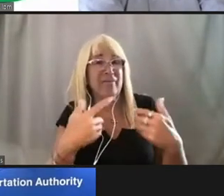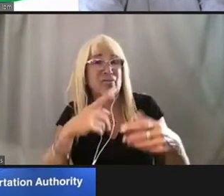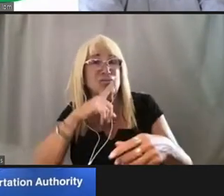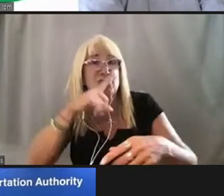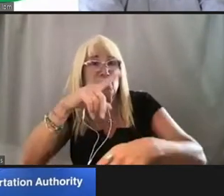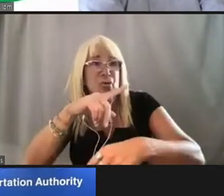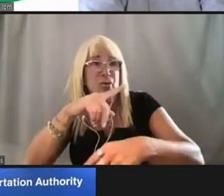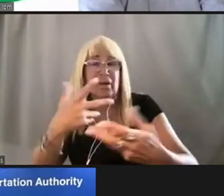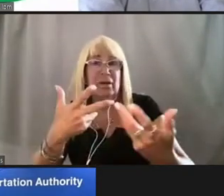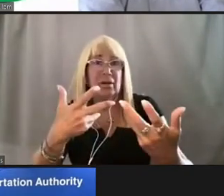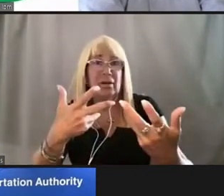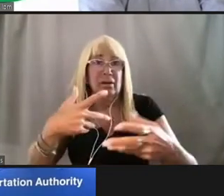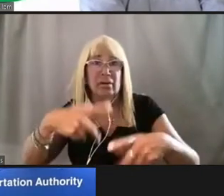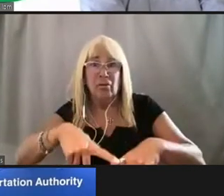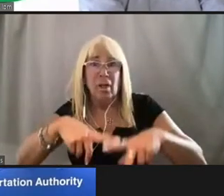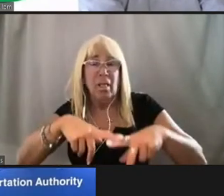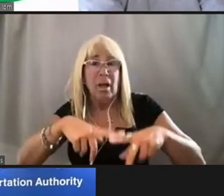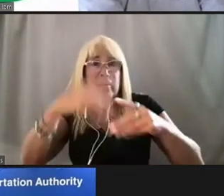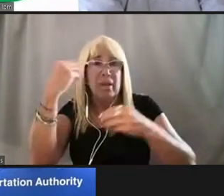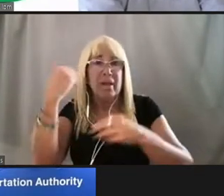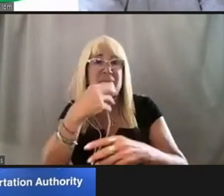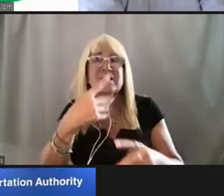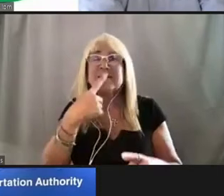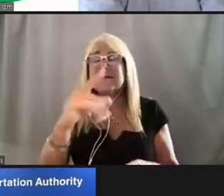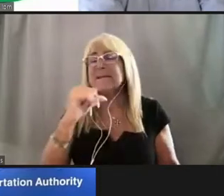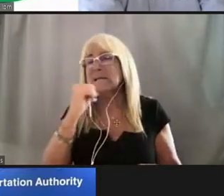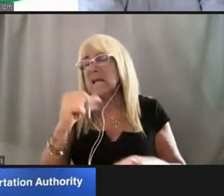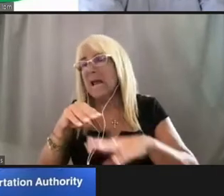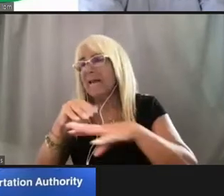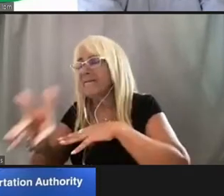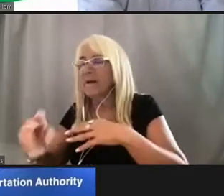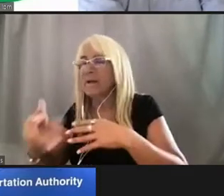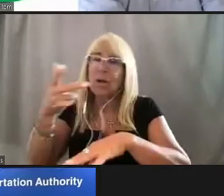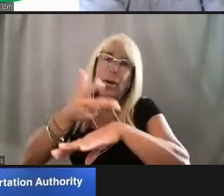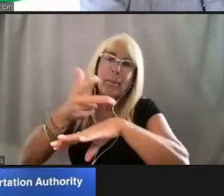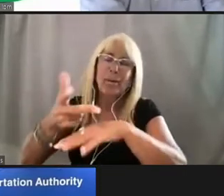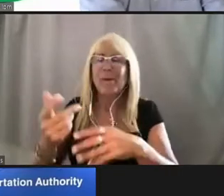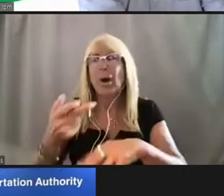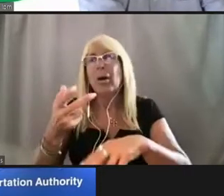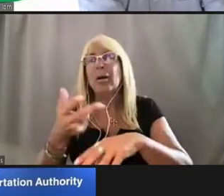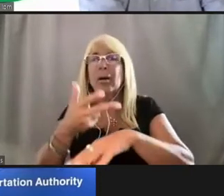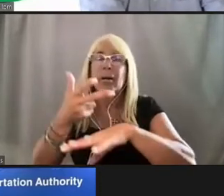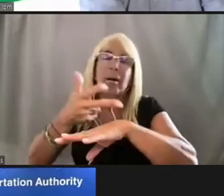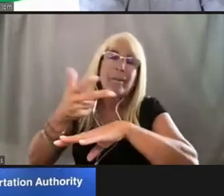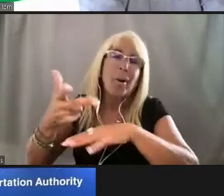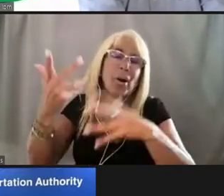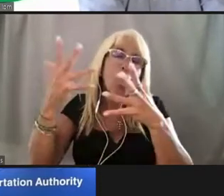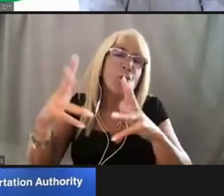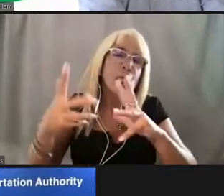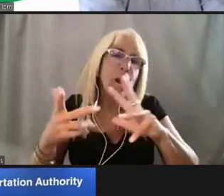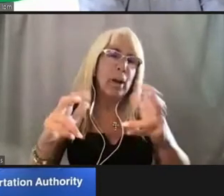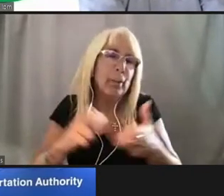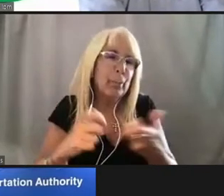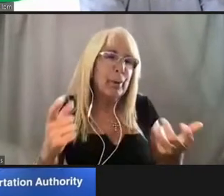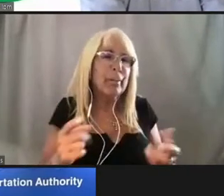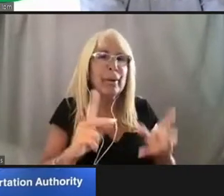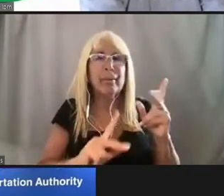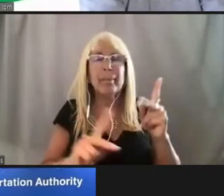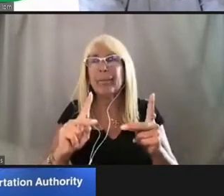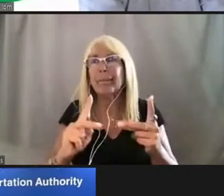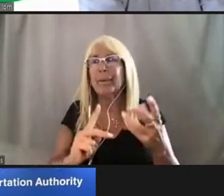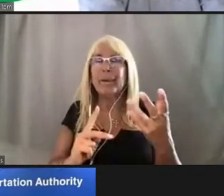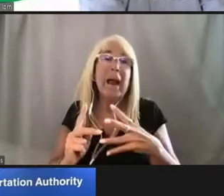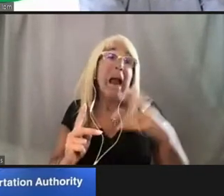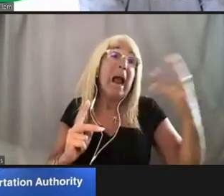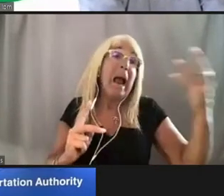it is stated that these things won't be affected parking parking is already a problem so I'm sure people going outside of the CBD will cause